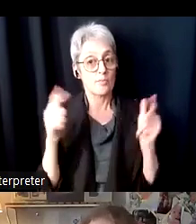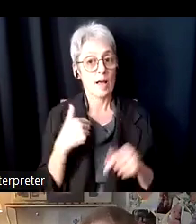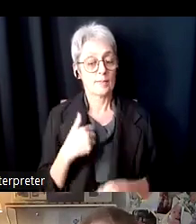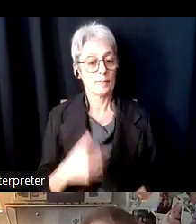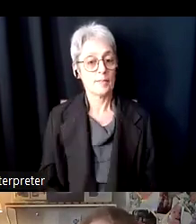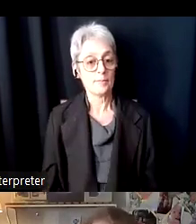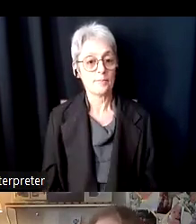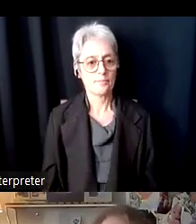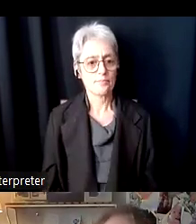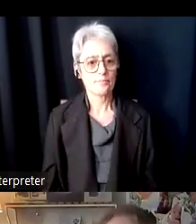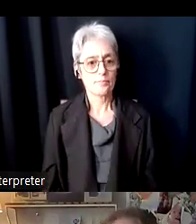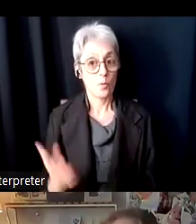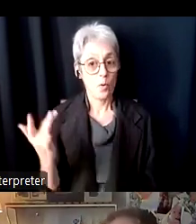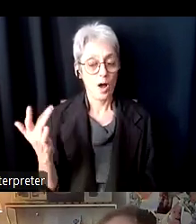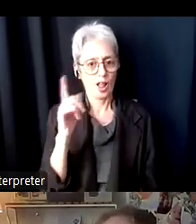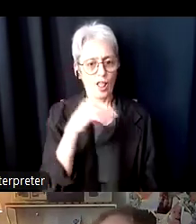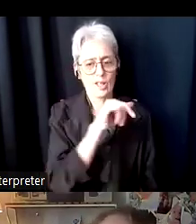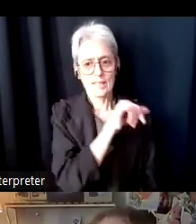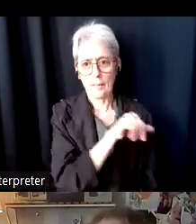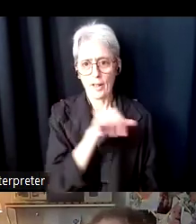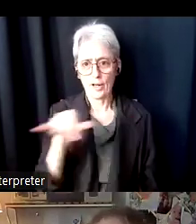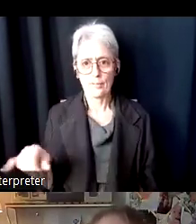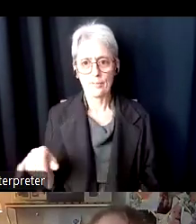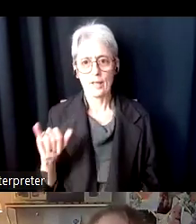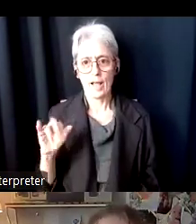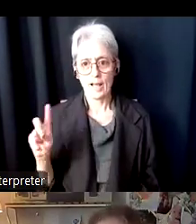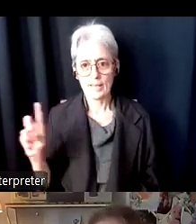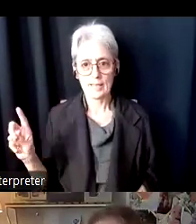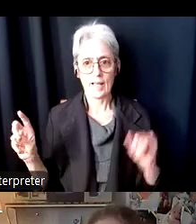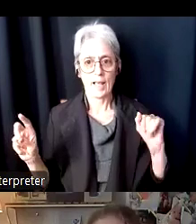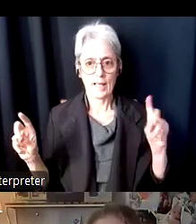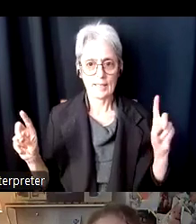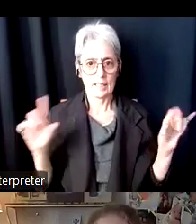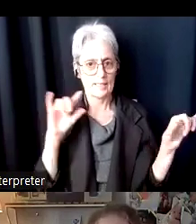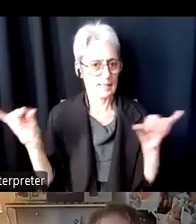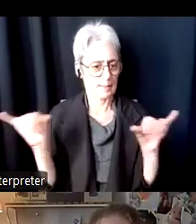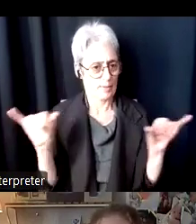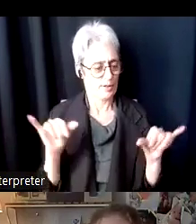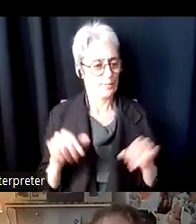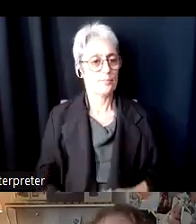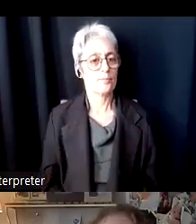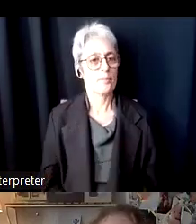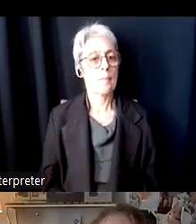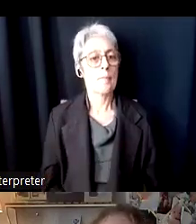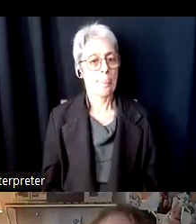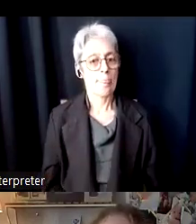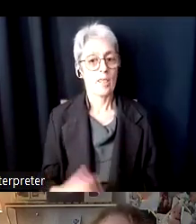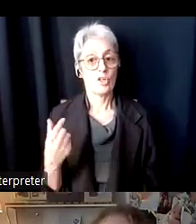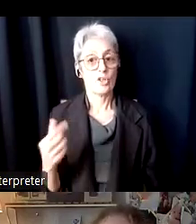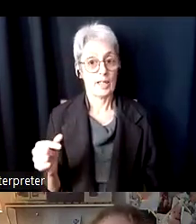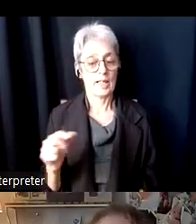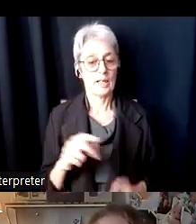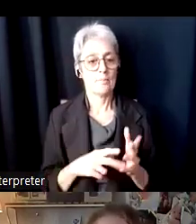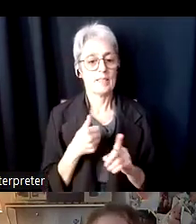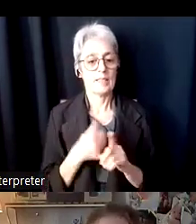so similar across NCI-AD and NCI-IDD. So for these two figures, the green column represents those using self-directed